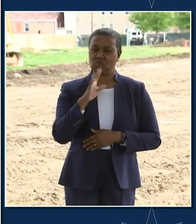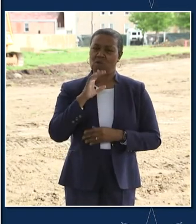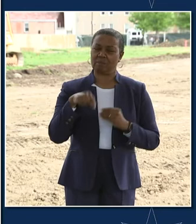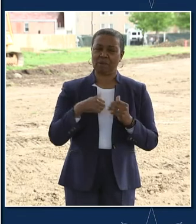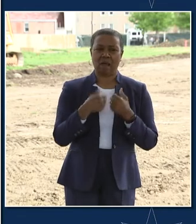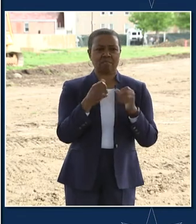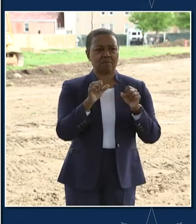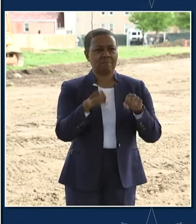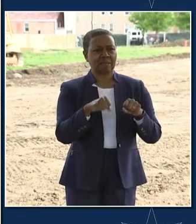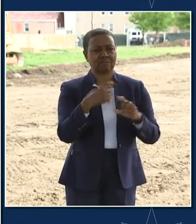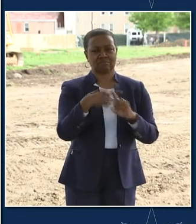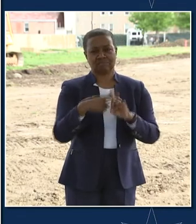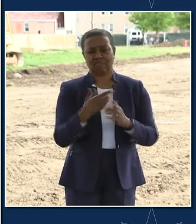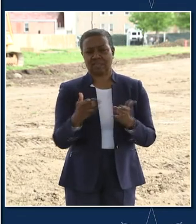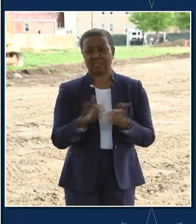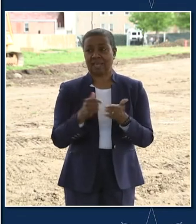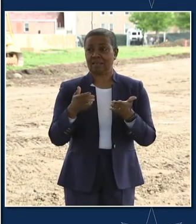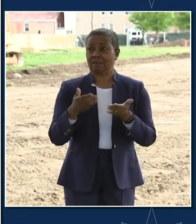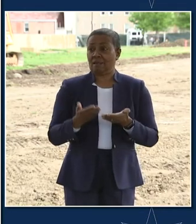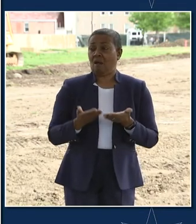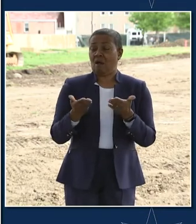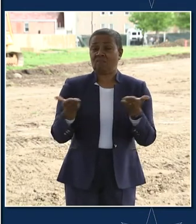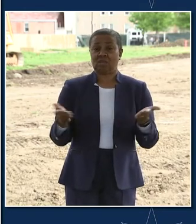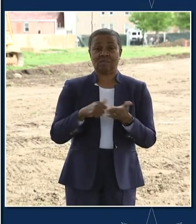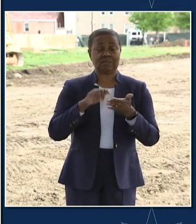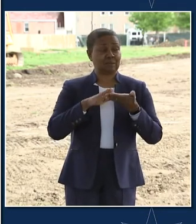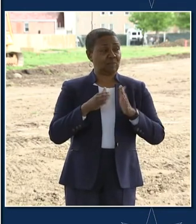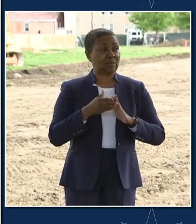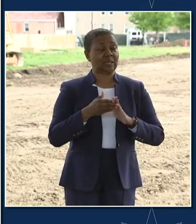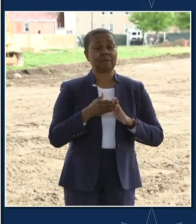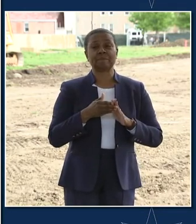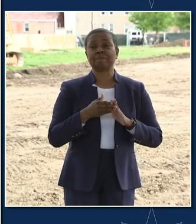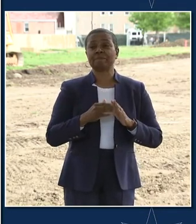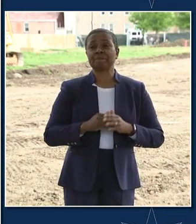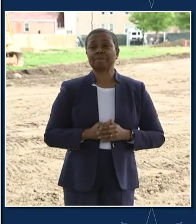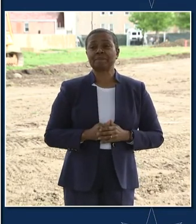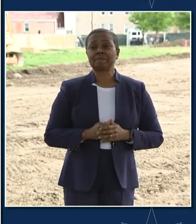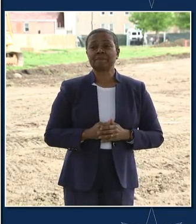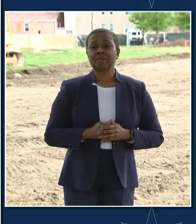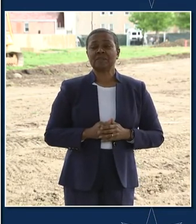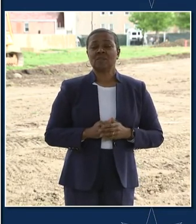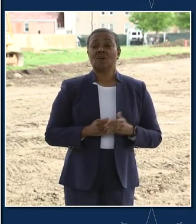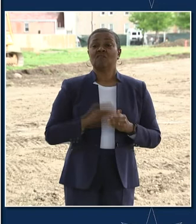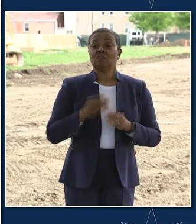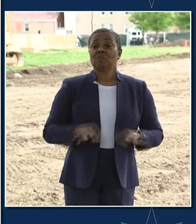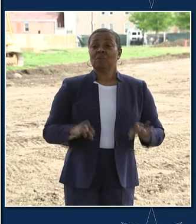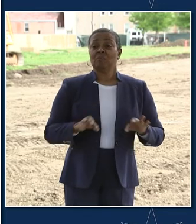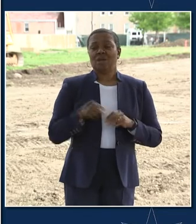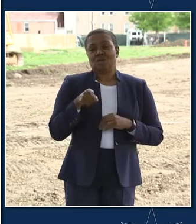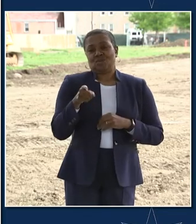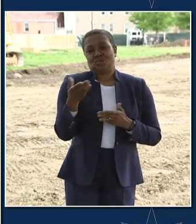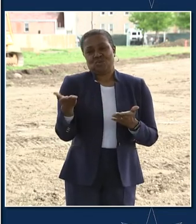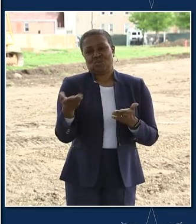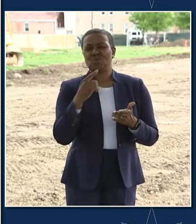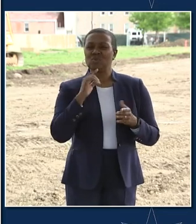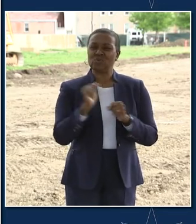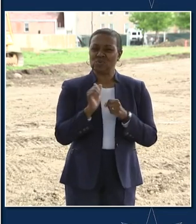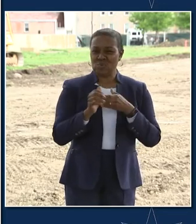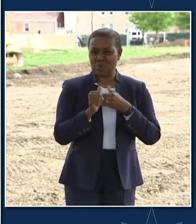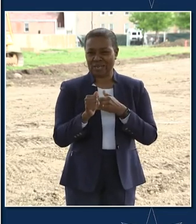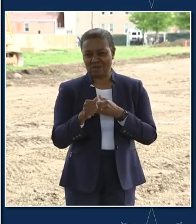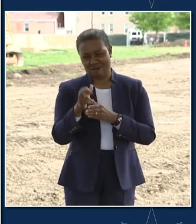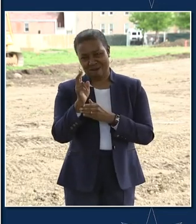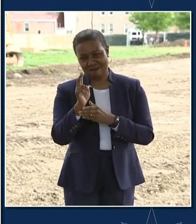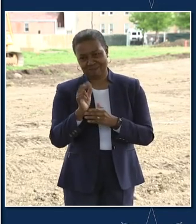all the positive things that Farragut has to offer in this community. And so first and foremost, it's you. It's your leadership, honest to God.